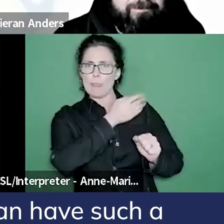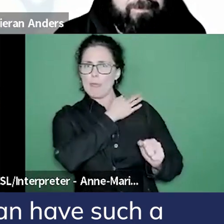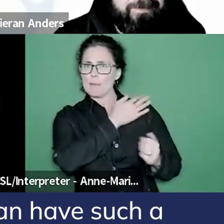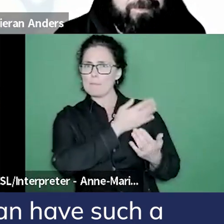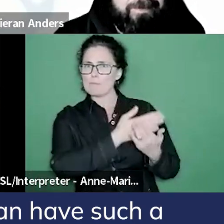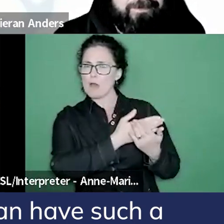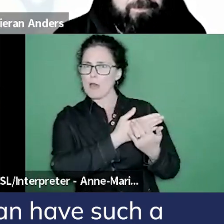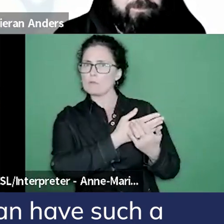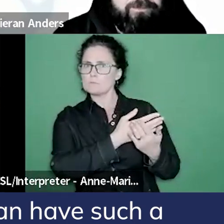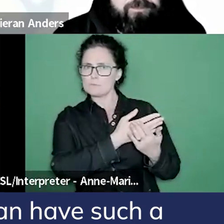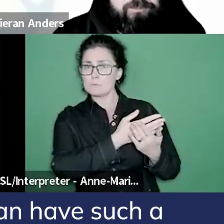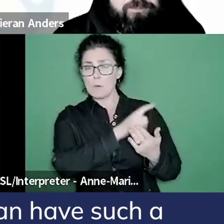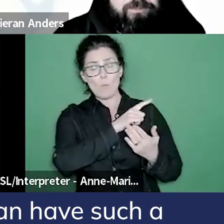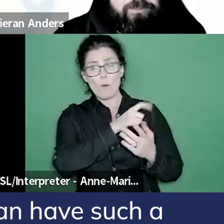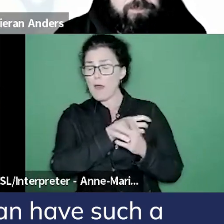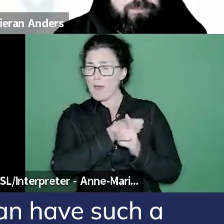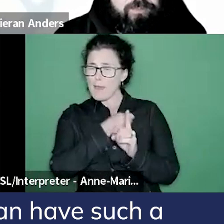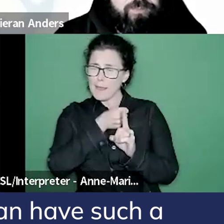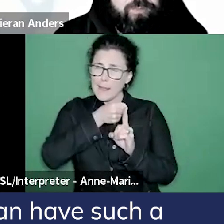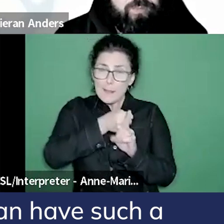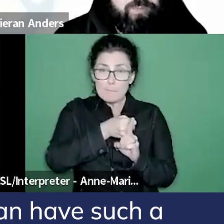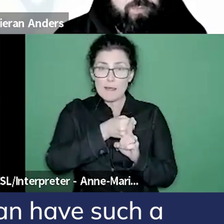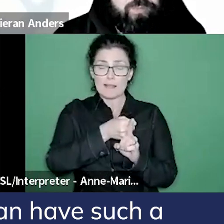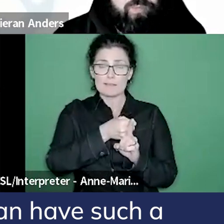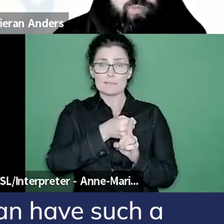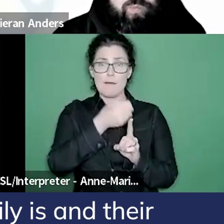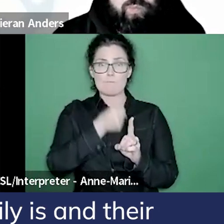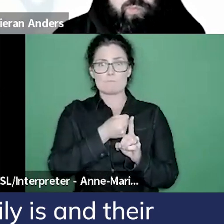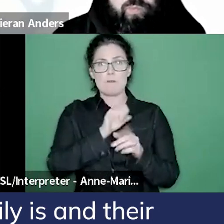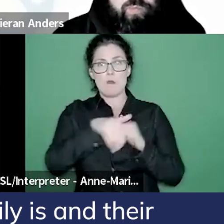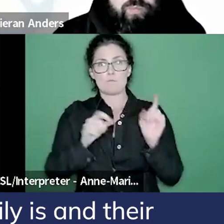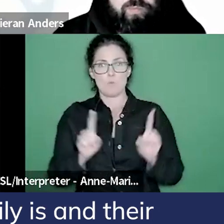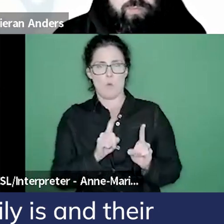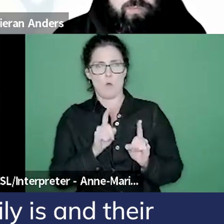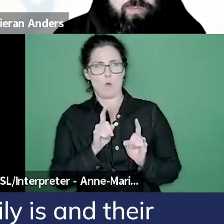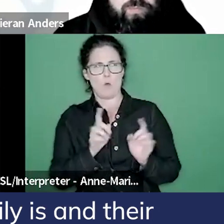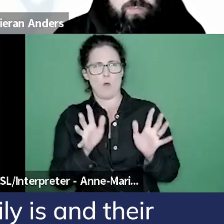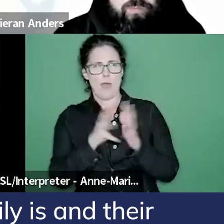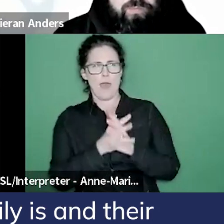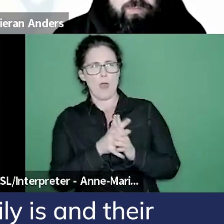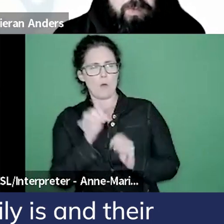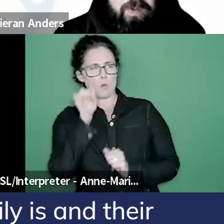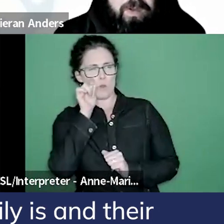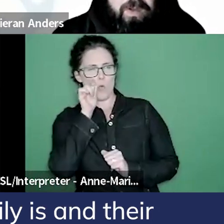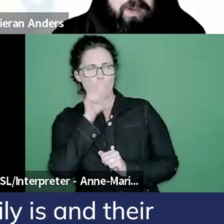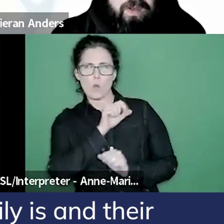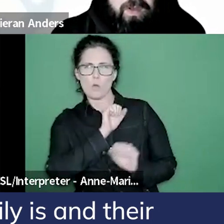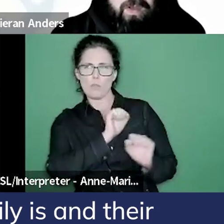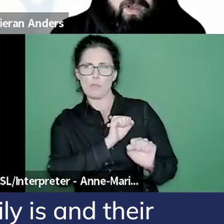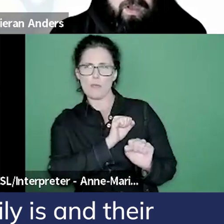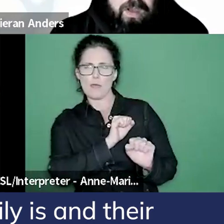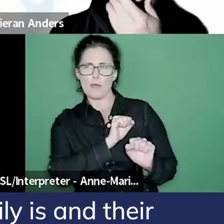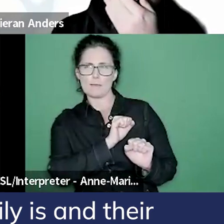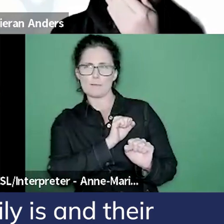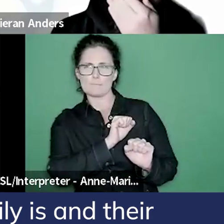it can have such a massive impact in terms of knowing what the unique background of